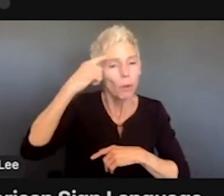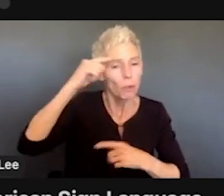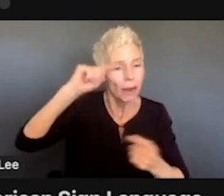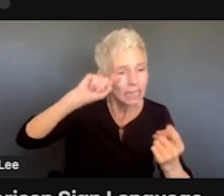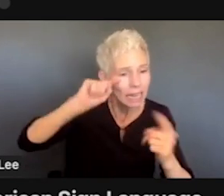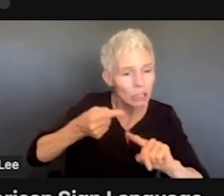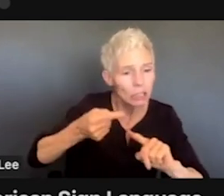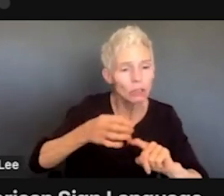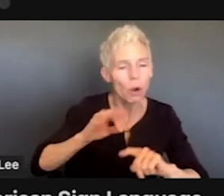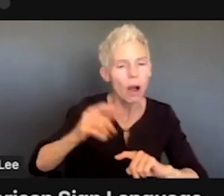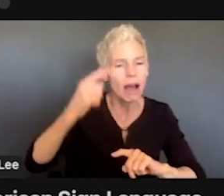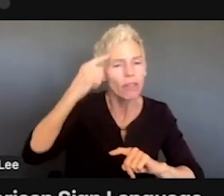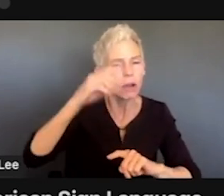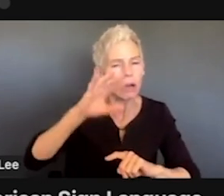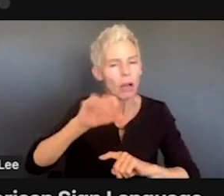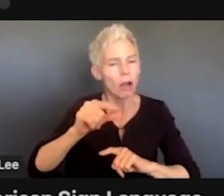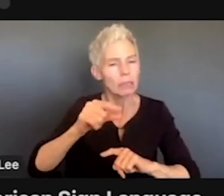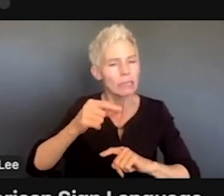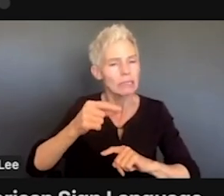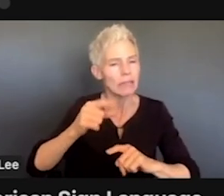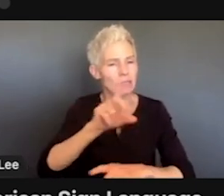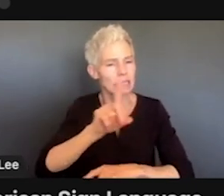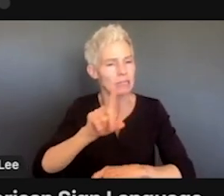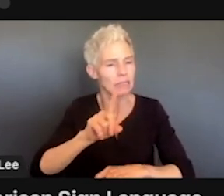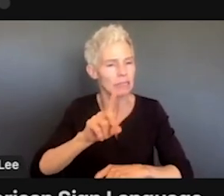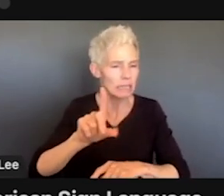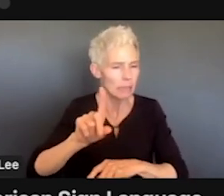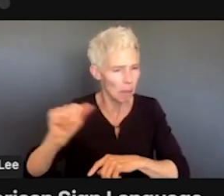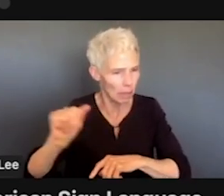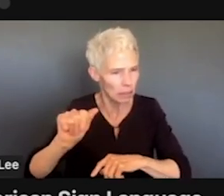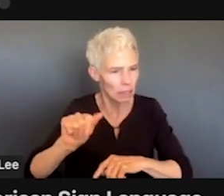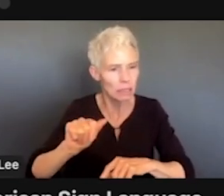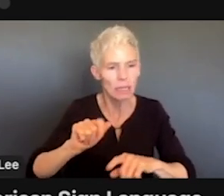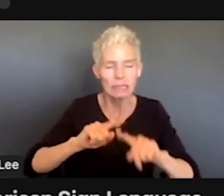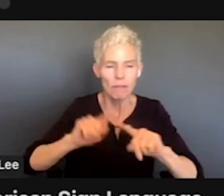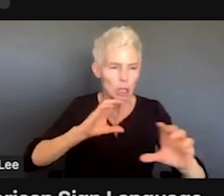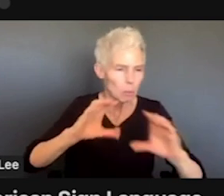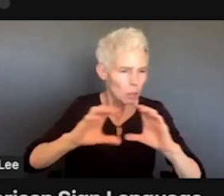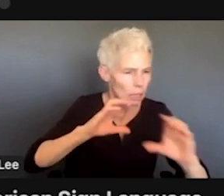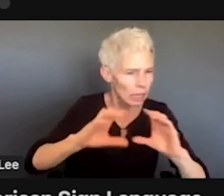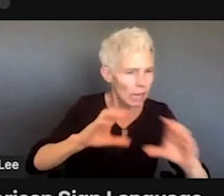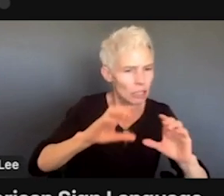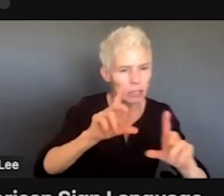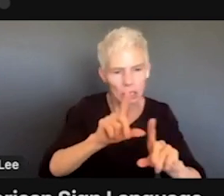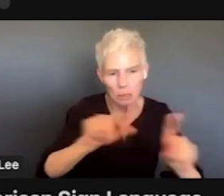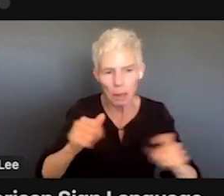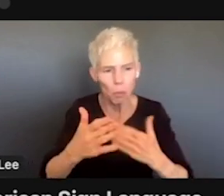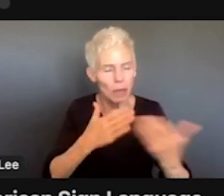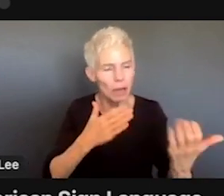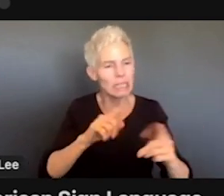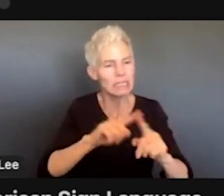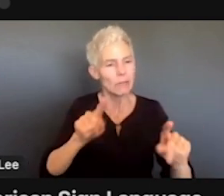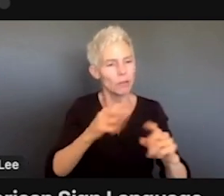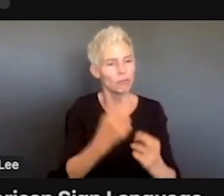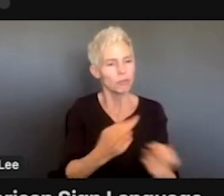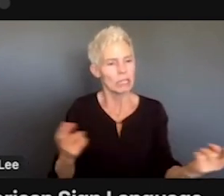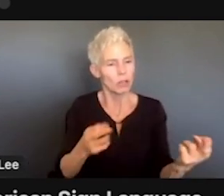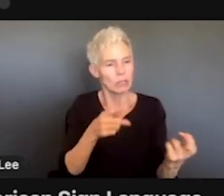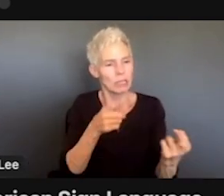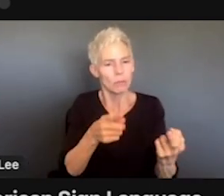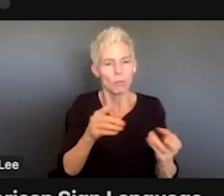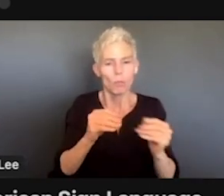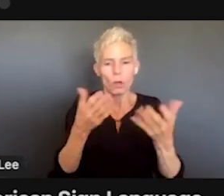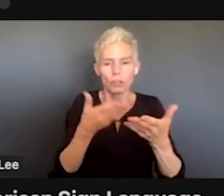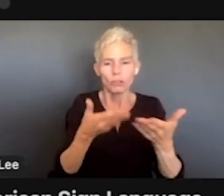communication differences. And there's all kinds of resources on here. There's some general education aimed at people with lived